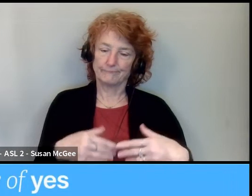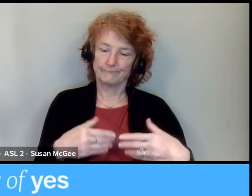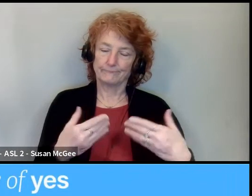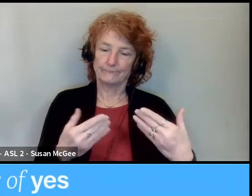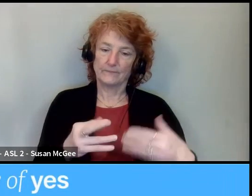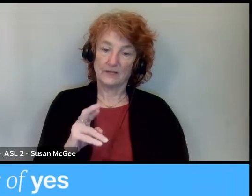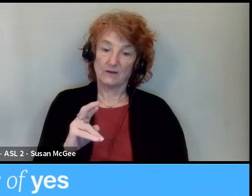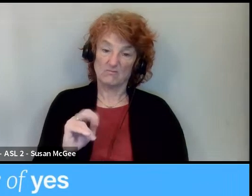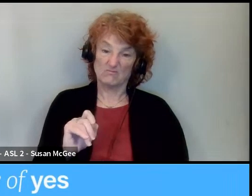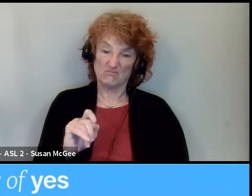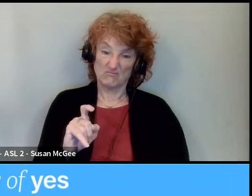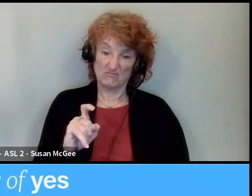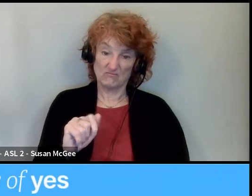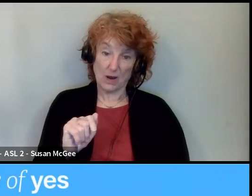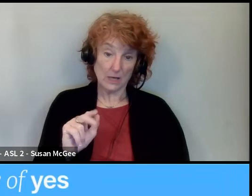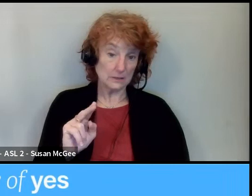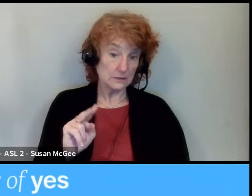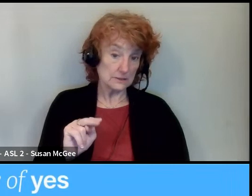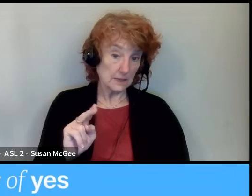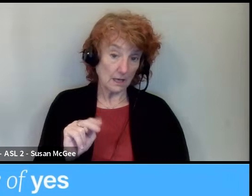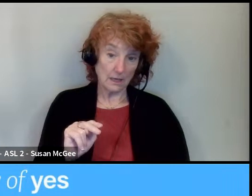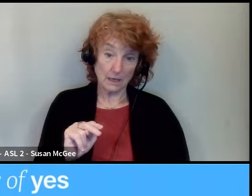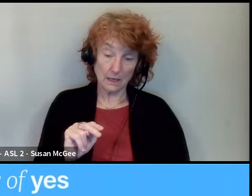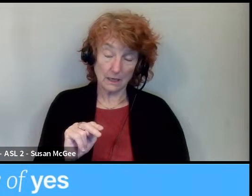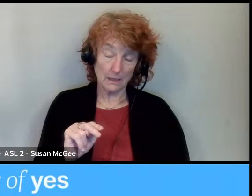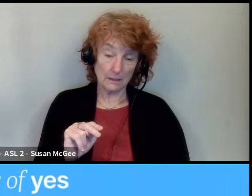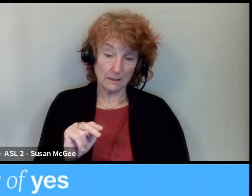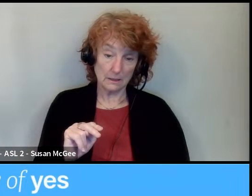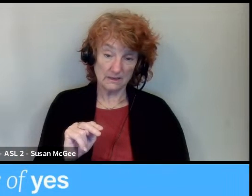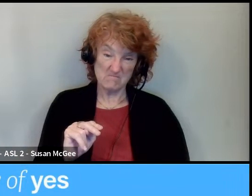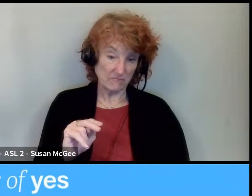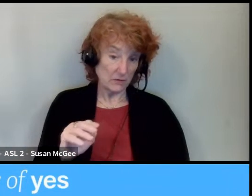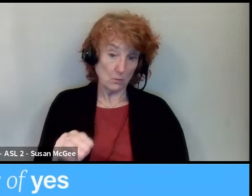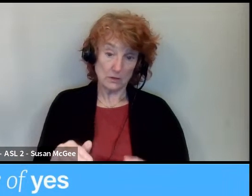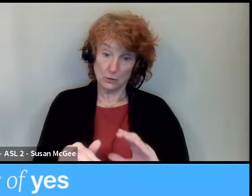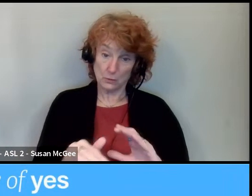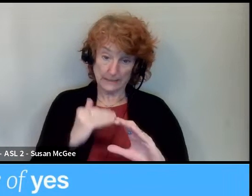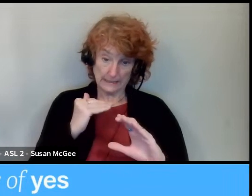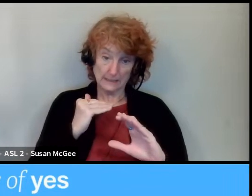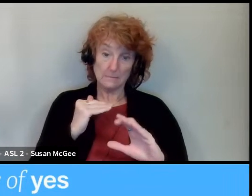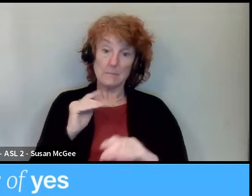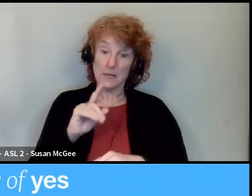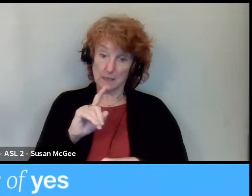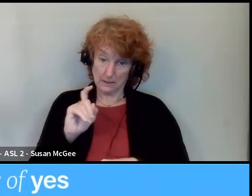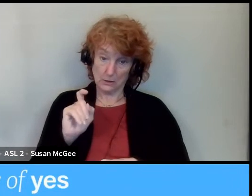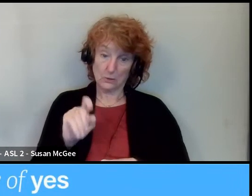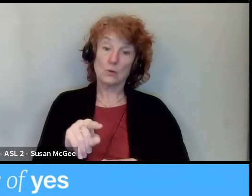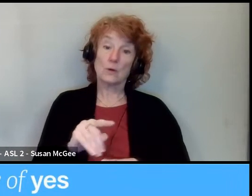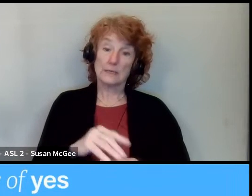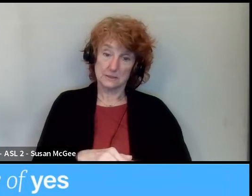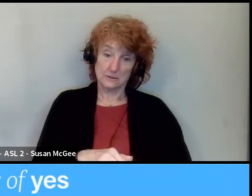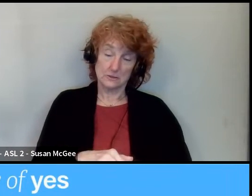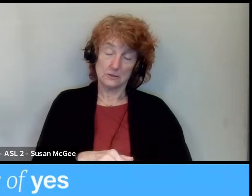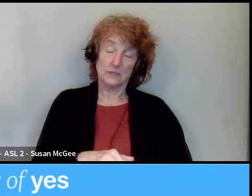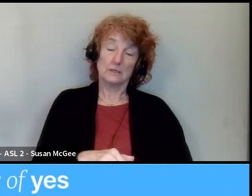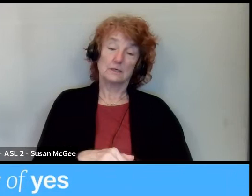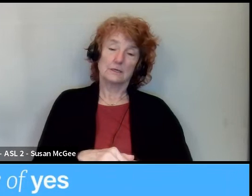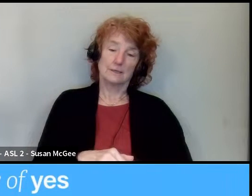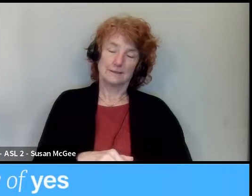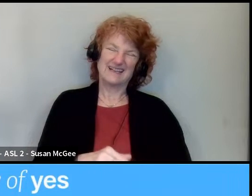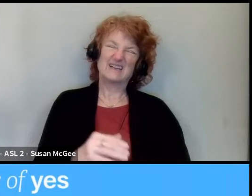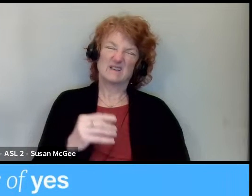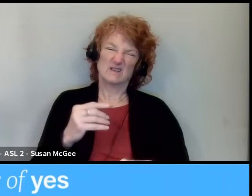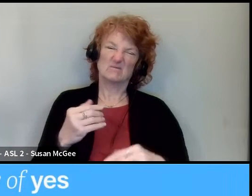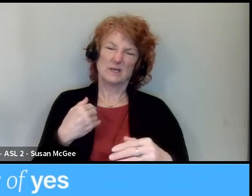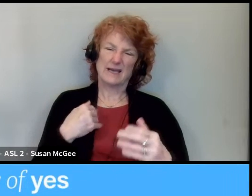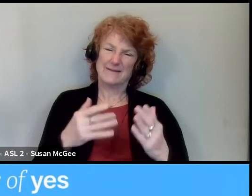Roxanne, if you want to email us your question, I think you might be having some